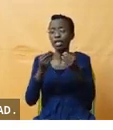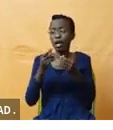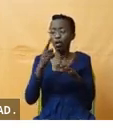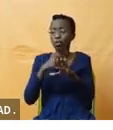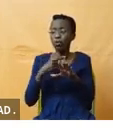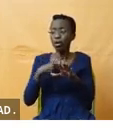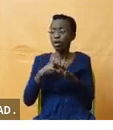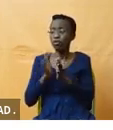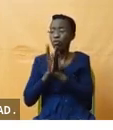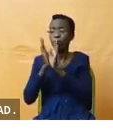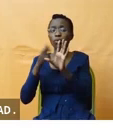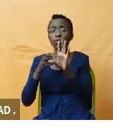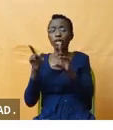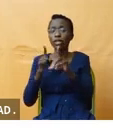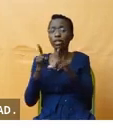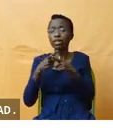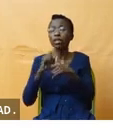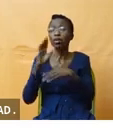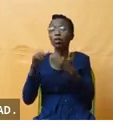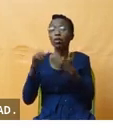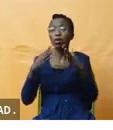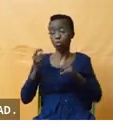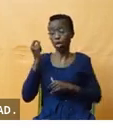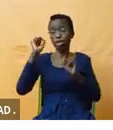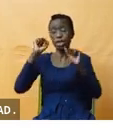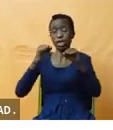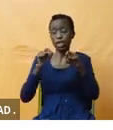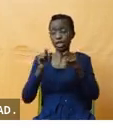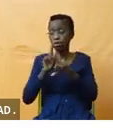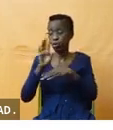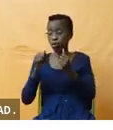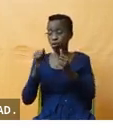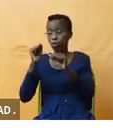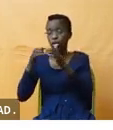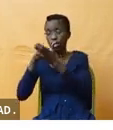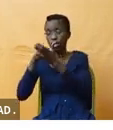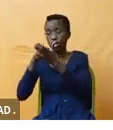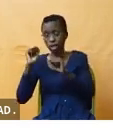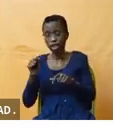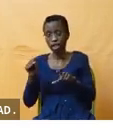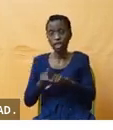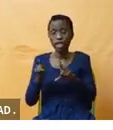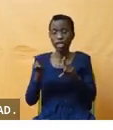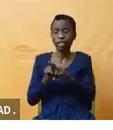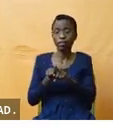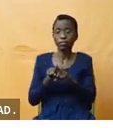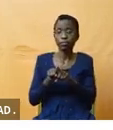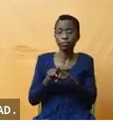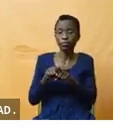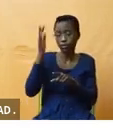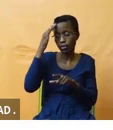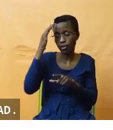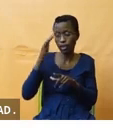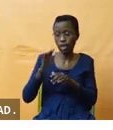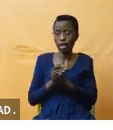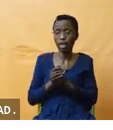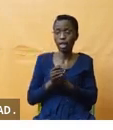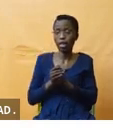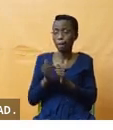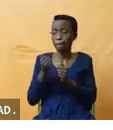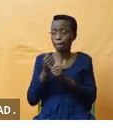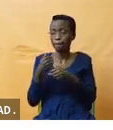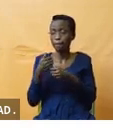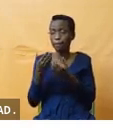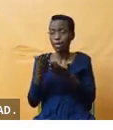by everyone and everyone can participate. But also to enhance checks and balances within the different institutions that we have.